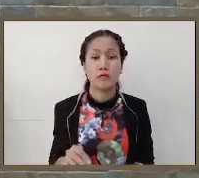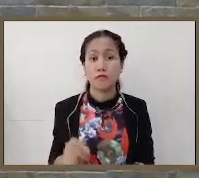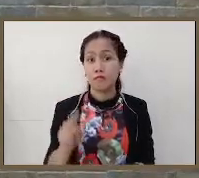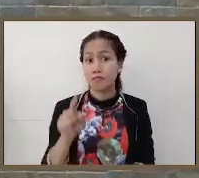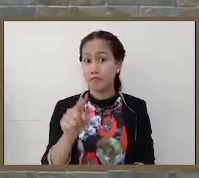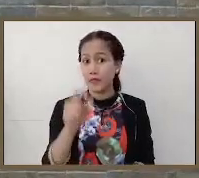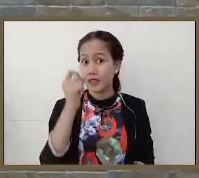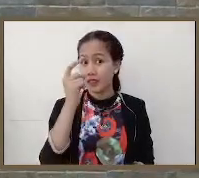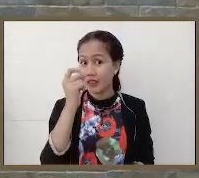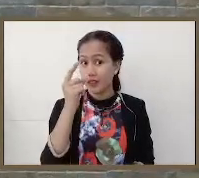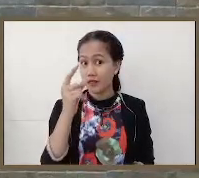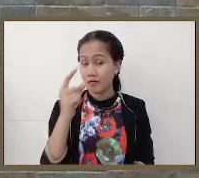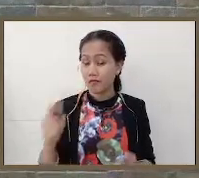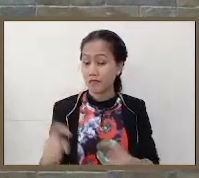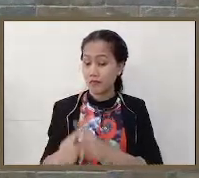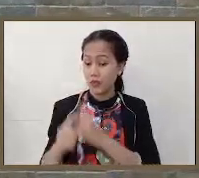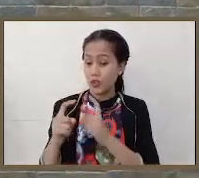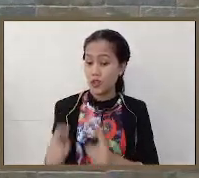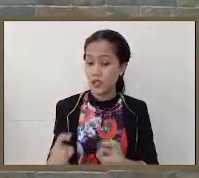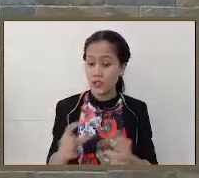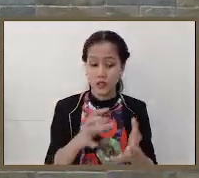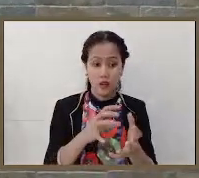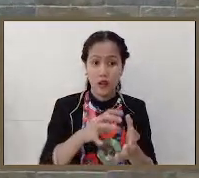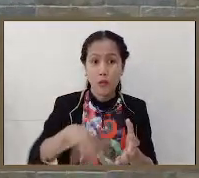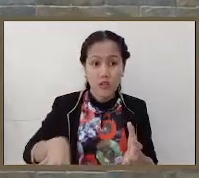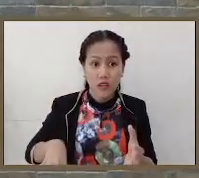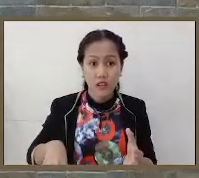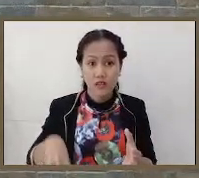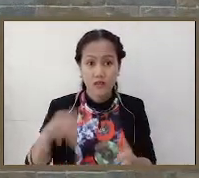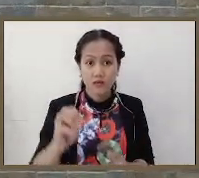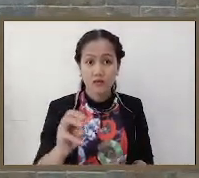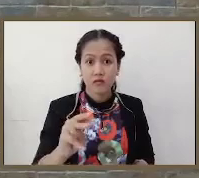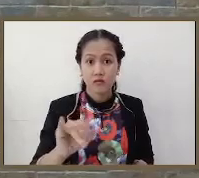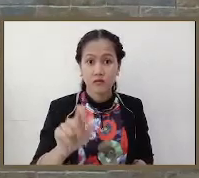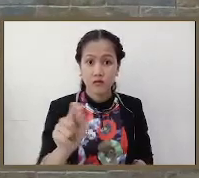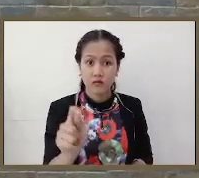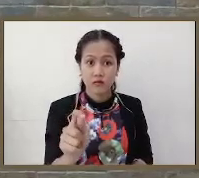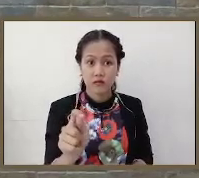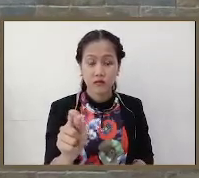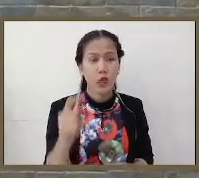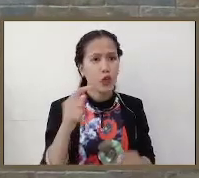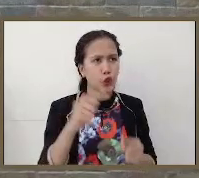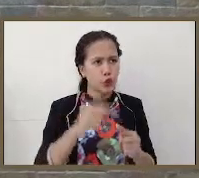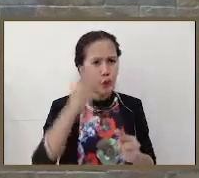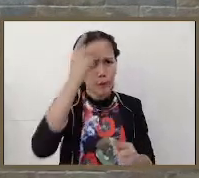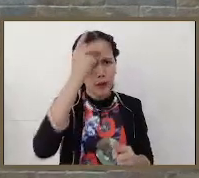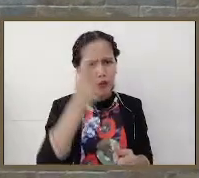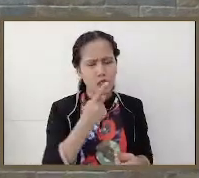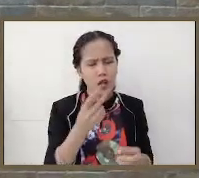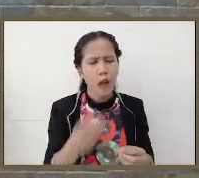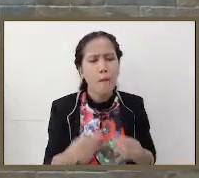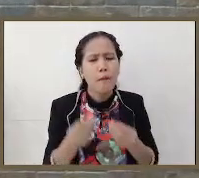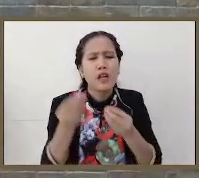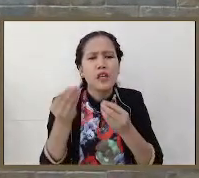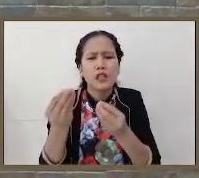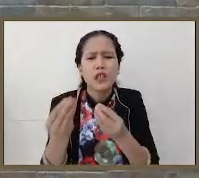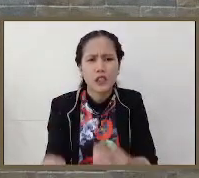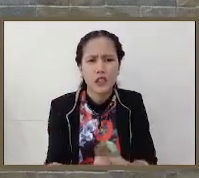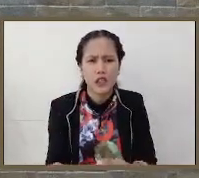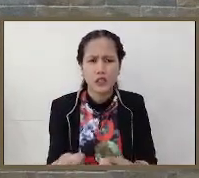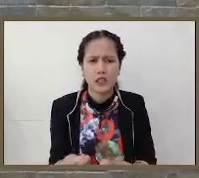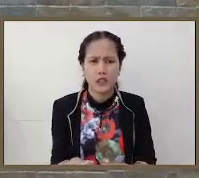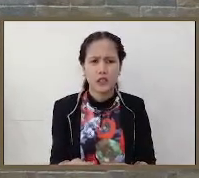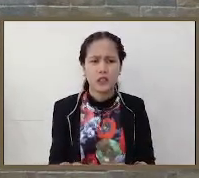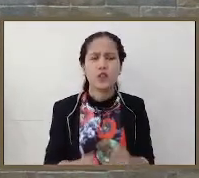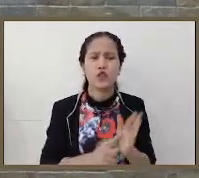the omission. Sa ating mga parents, binigay na illustration. Binigay na illustration ang biblical discipline.